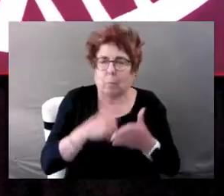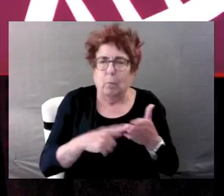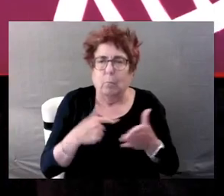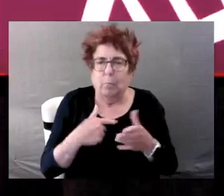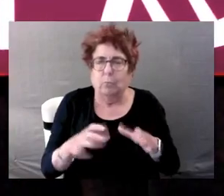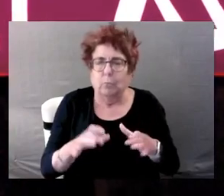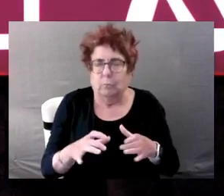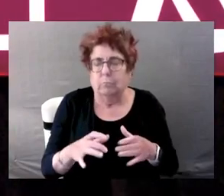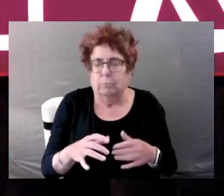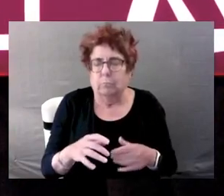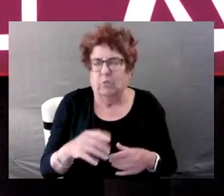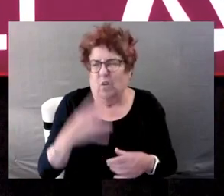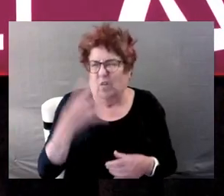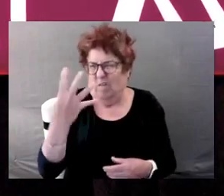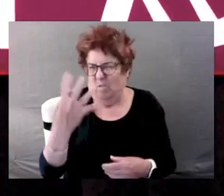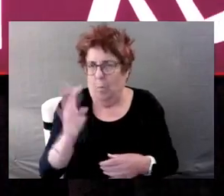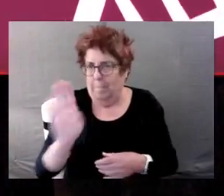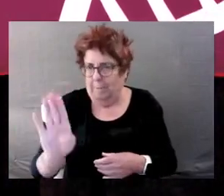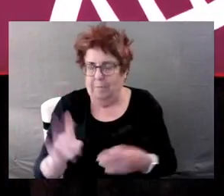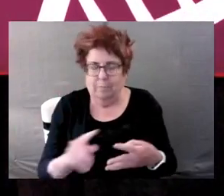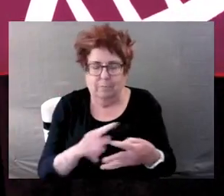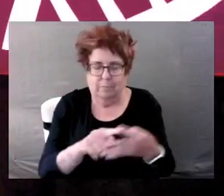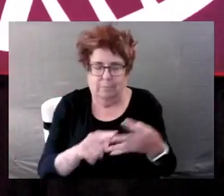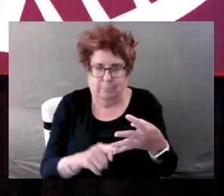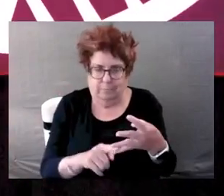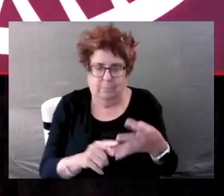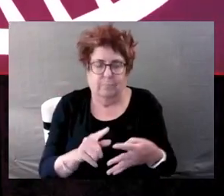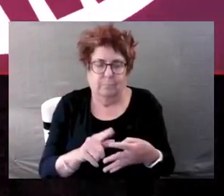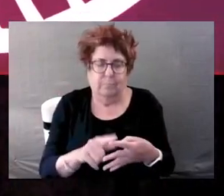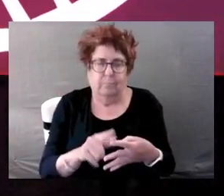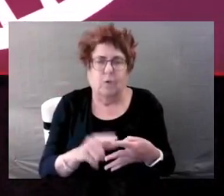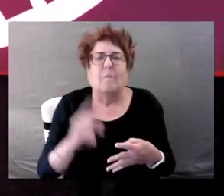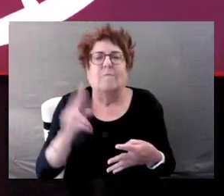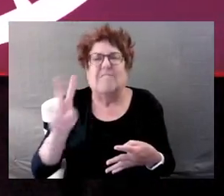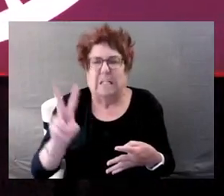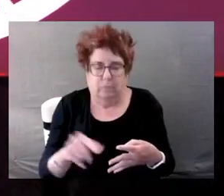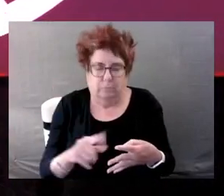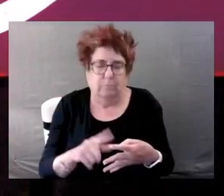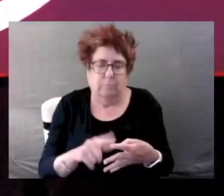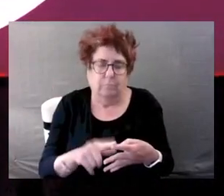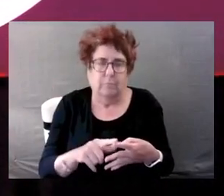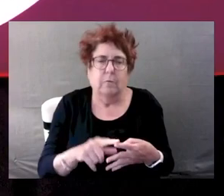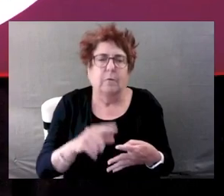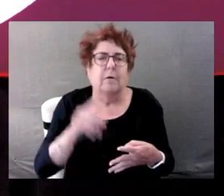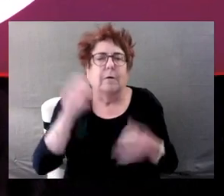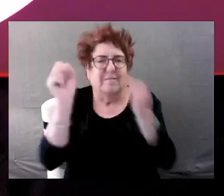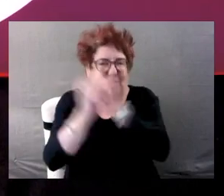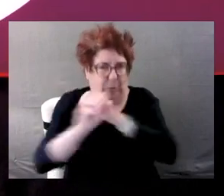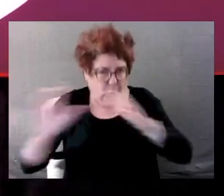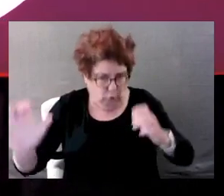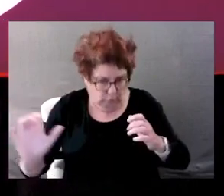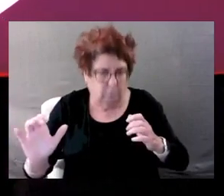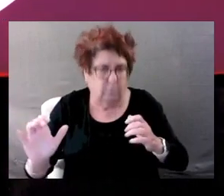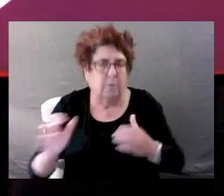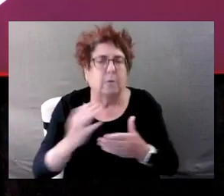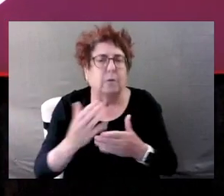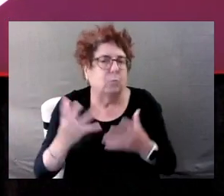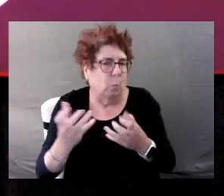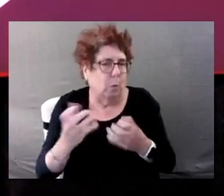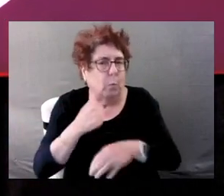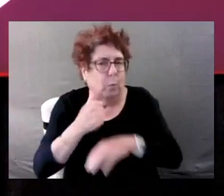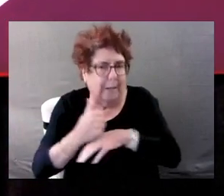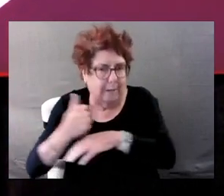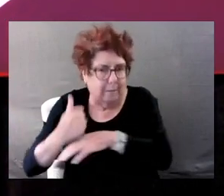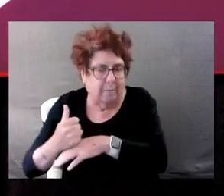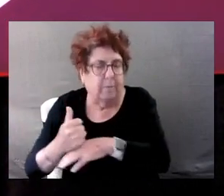V's. It has been one vision. We had a vision of those things that we wanted to do. We wanted to create a fund. Yet in 5 years, we went